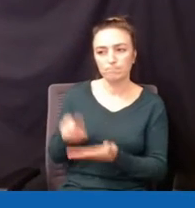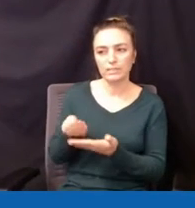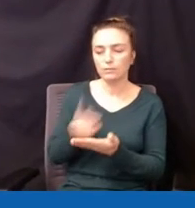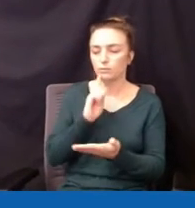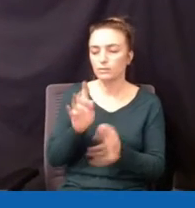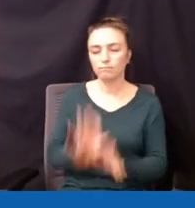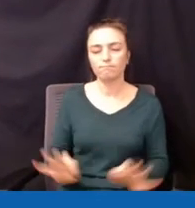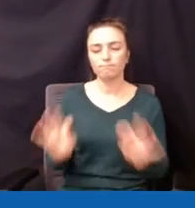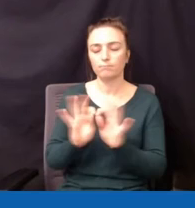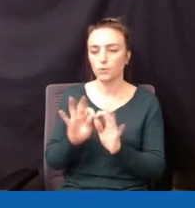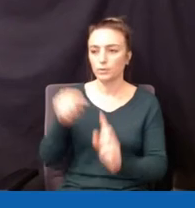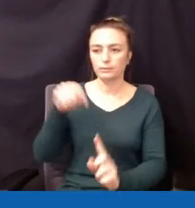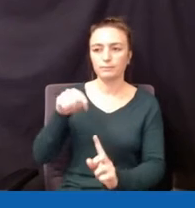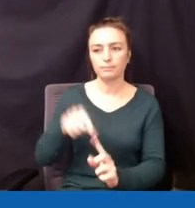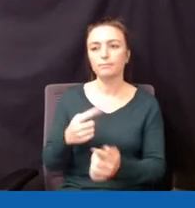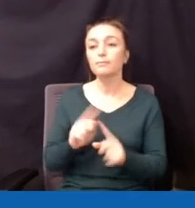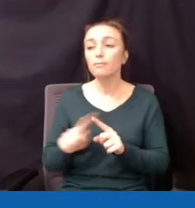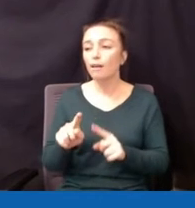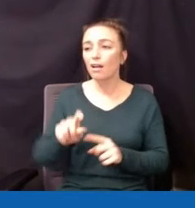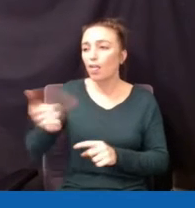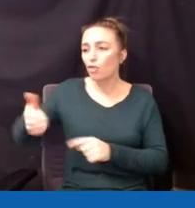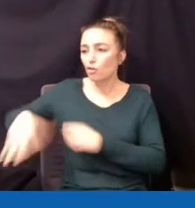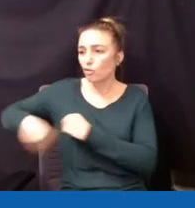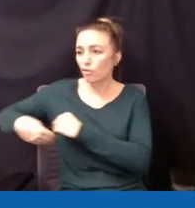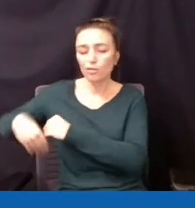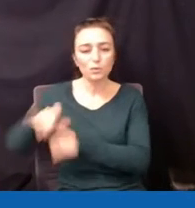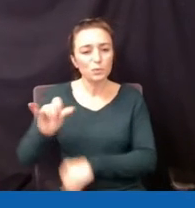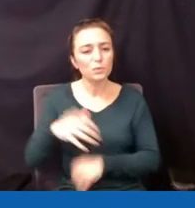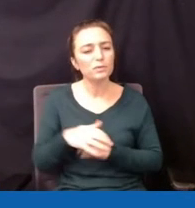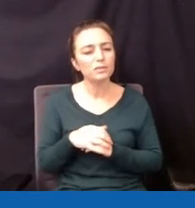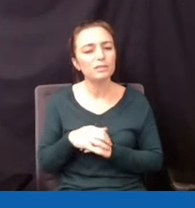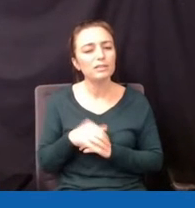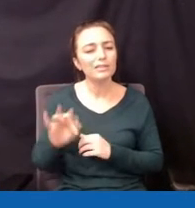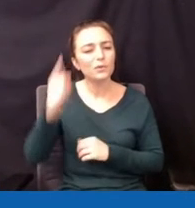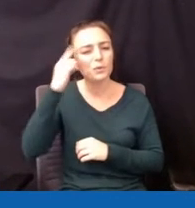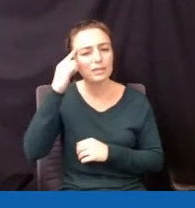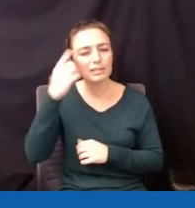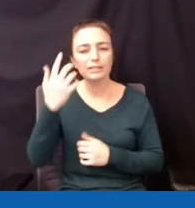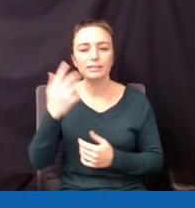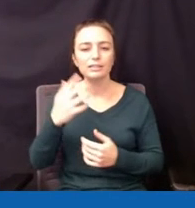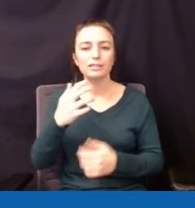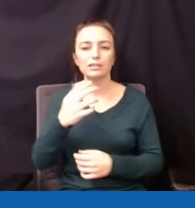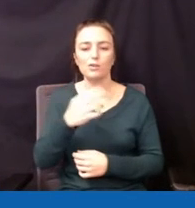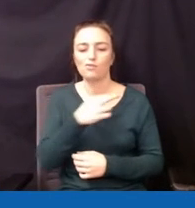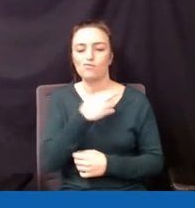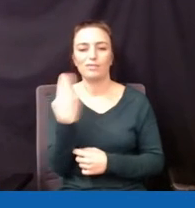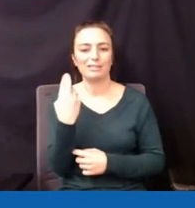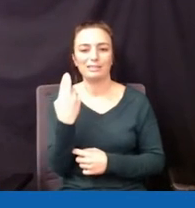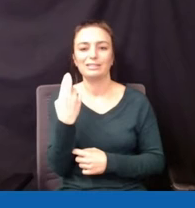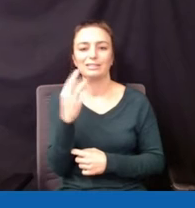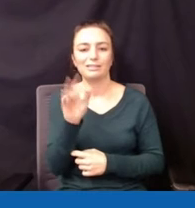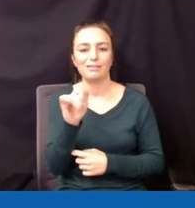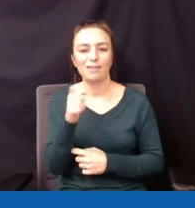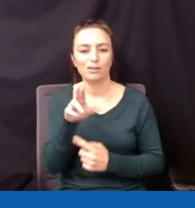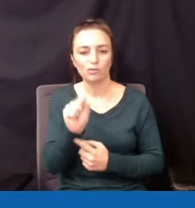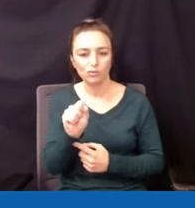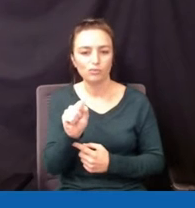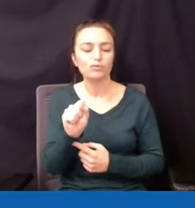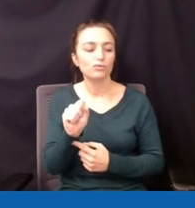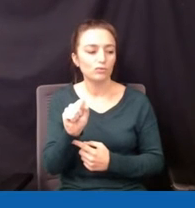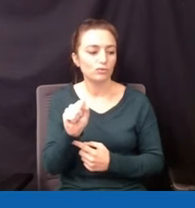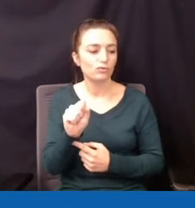there is more to it. I think if you consider the risk factors for poor mental health as one example, such